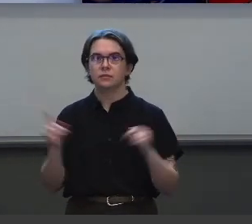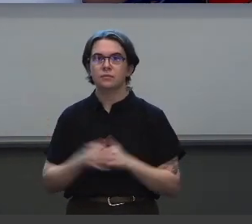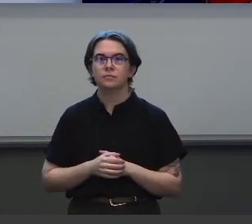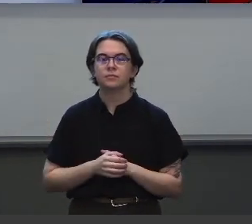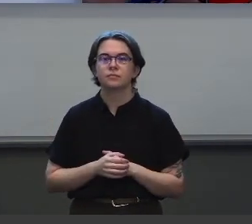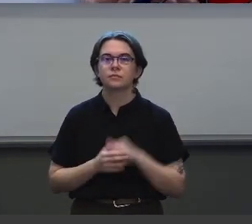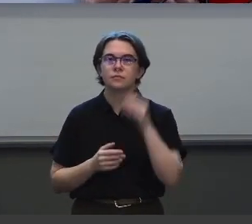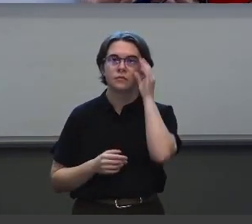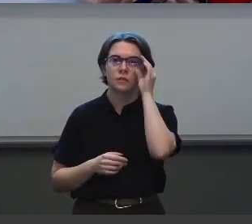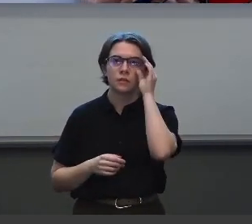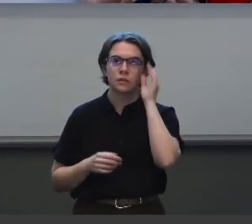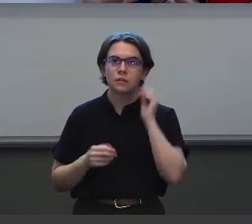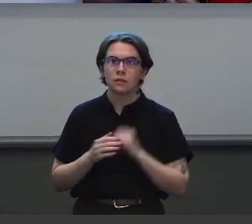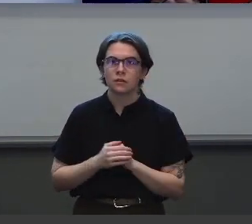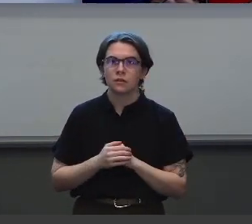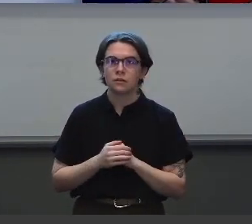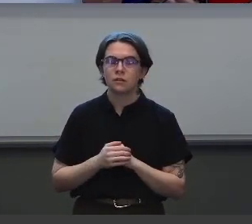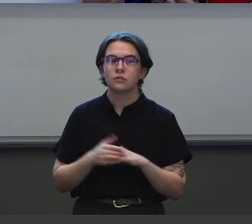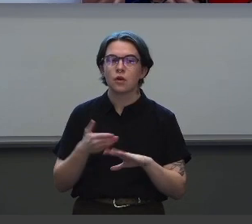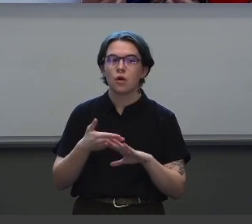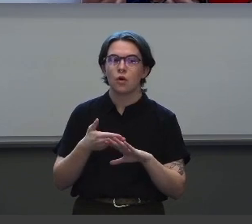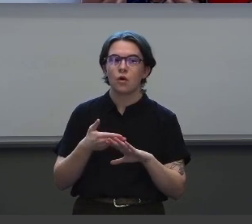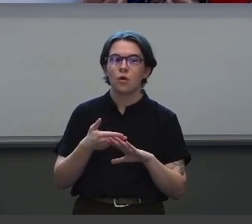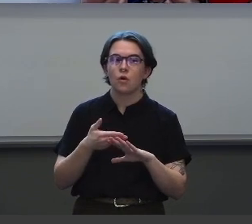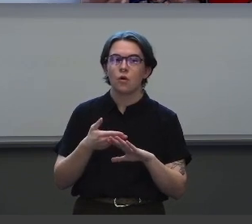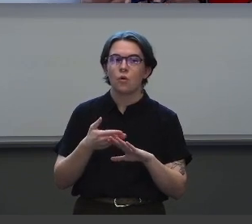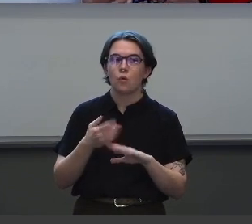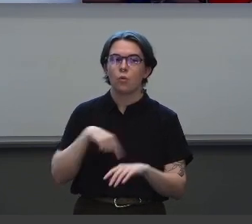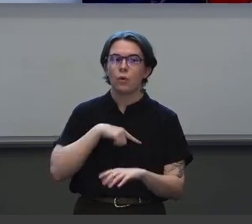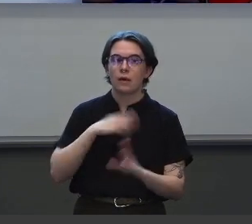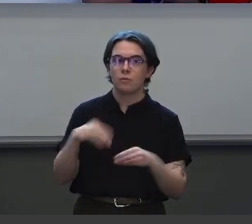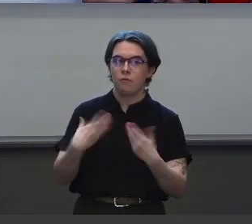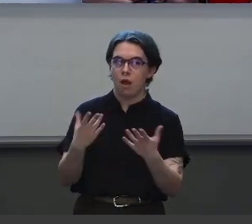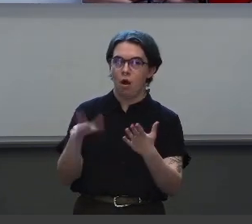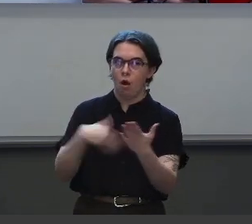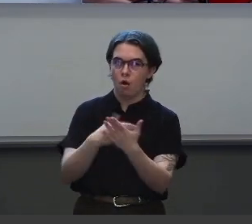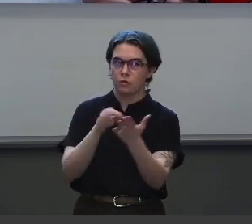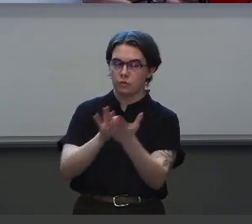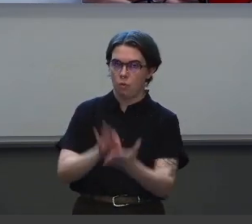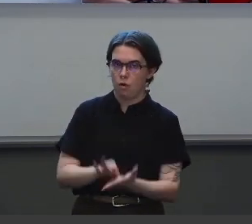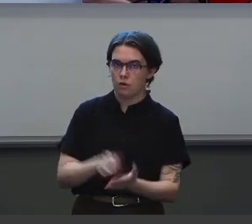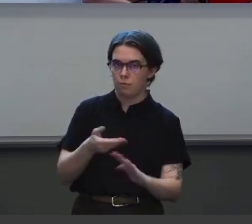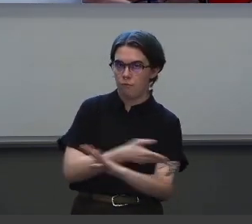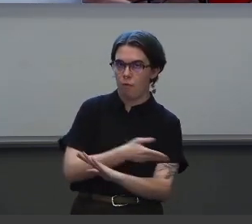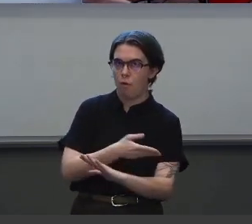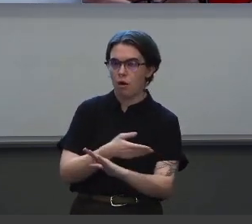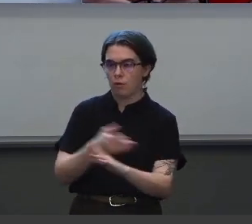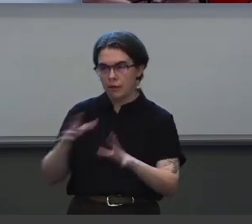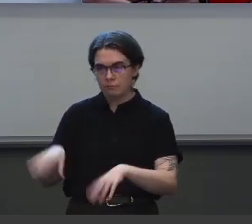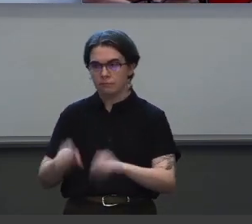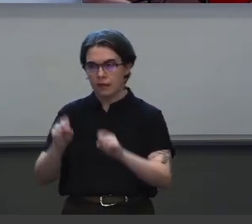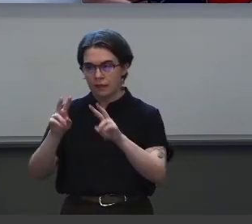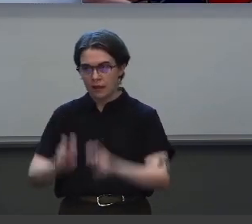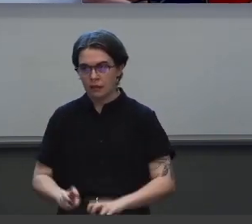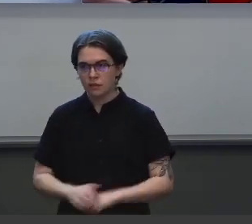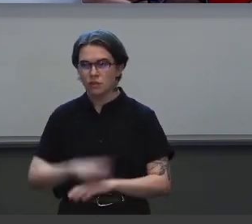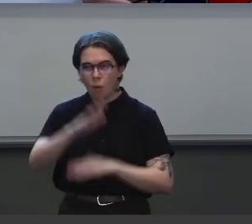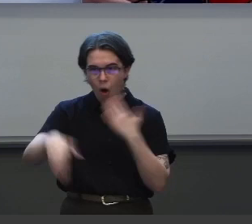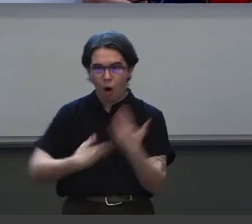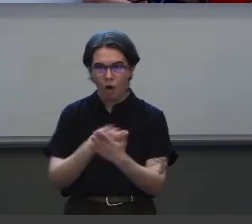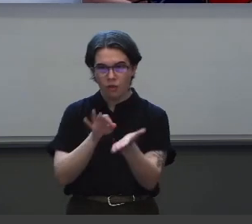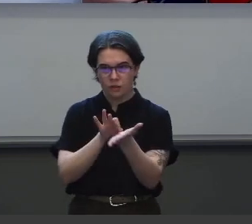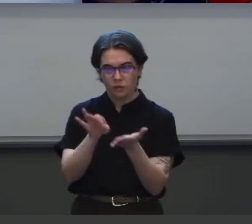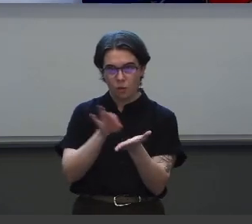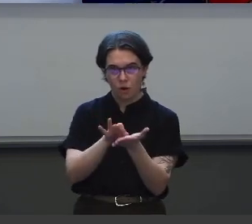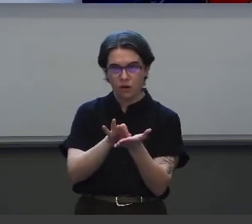we completed the analysis. And what this means is that the scores I'm about to show you are all relative to the